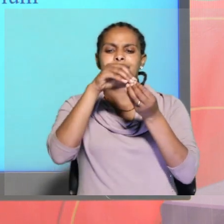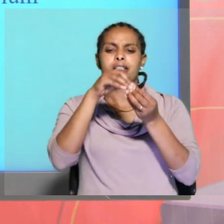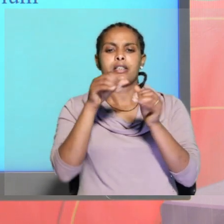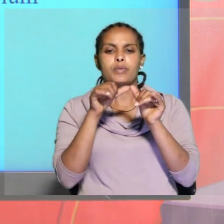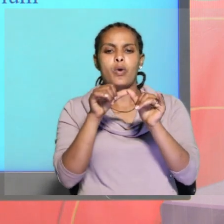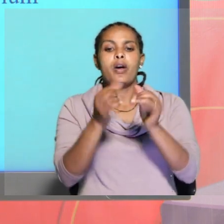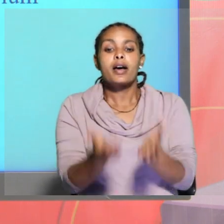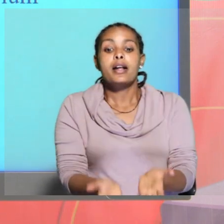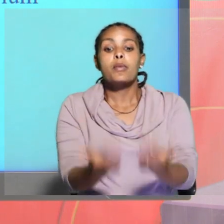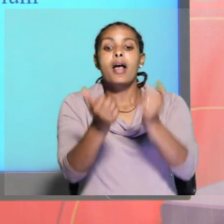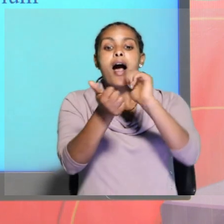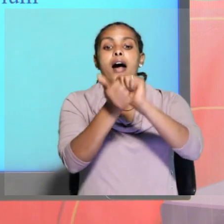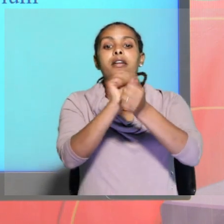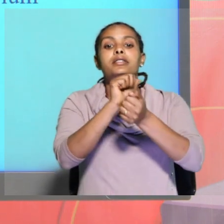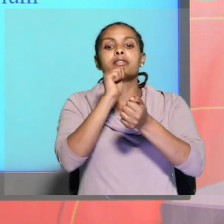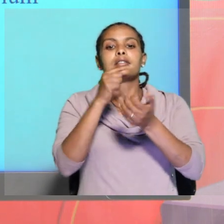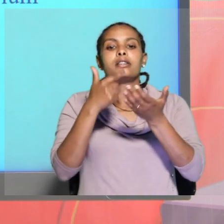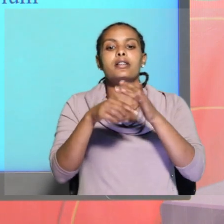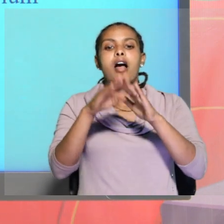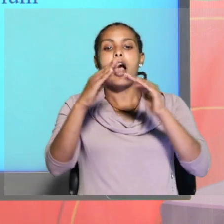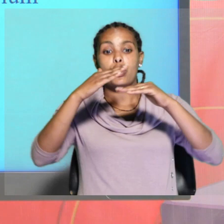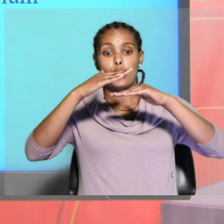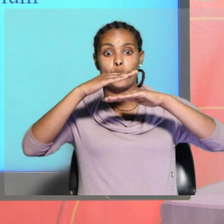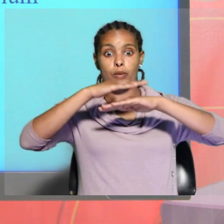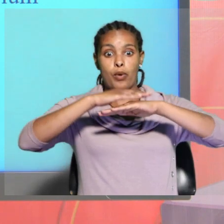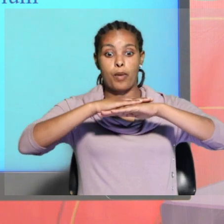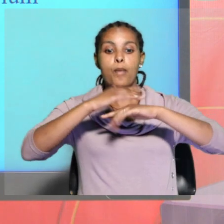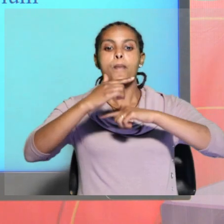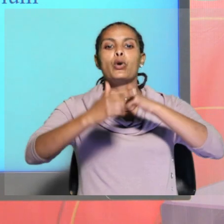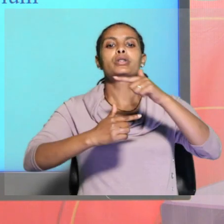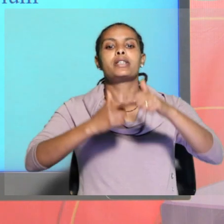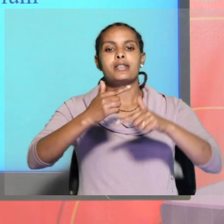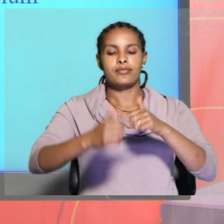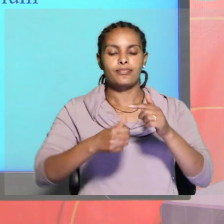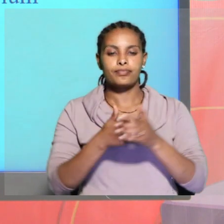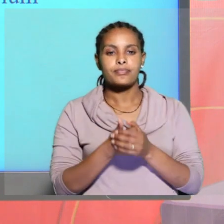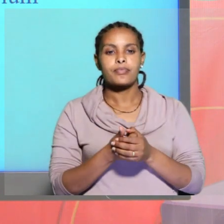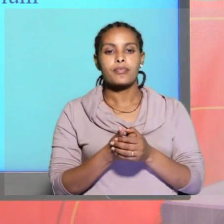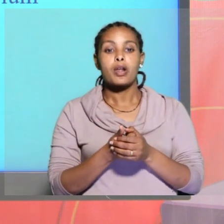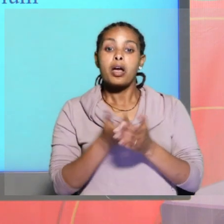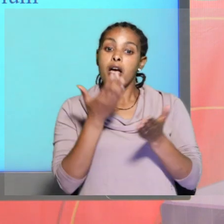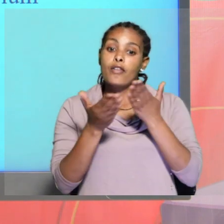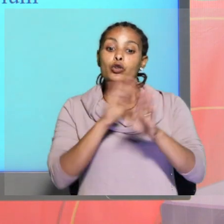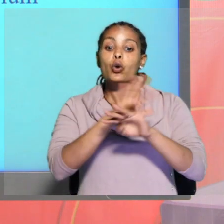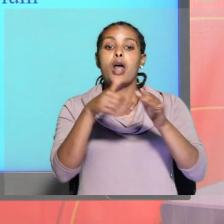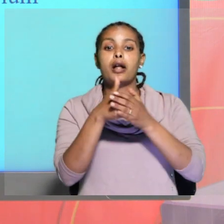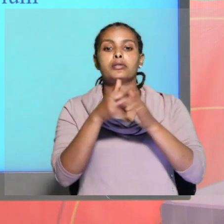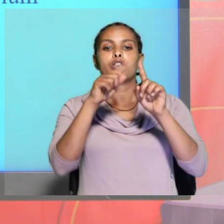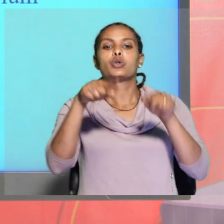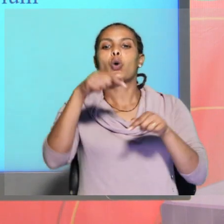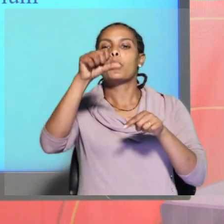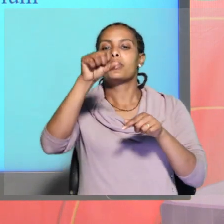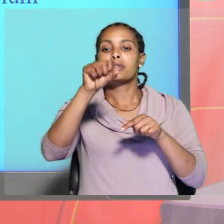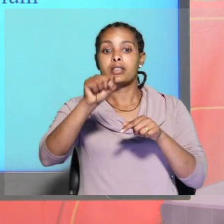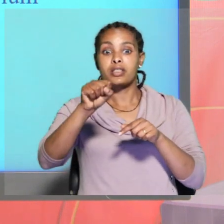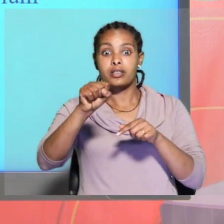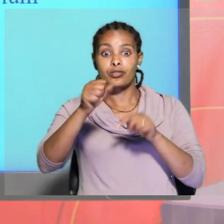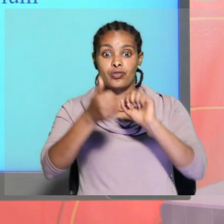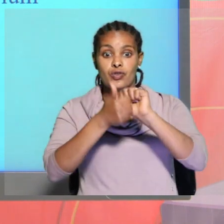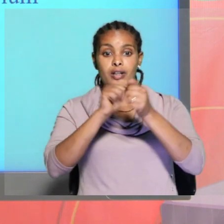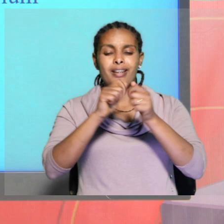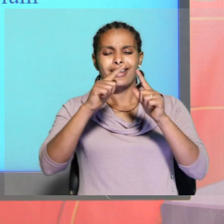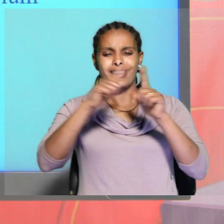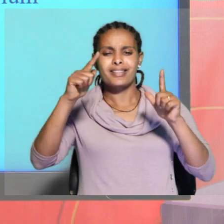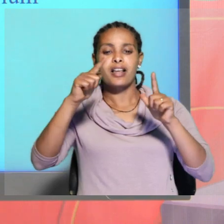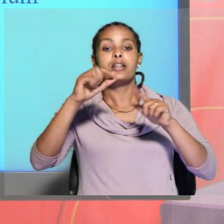and remains unchanged in an equilibrium process. If total entropy change is greater than